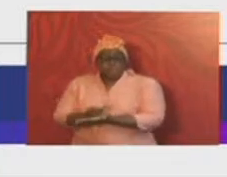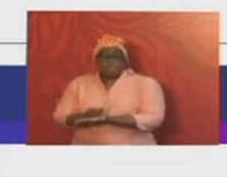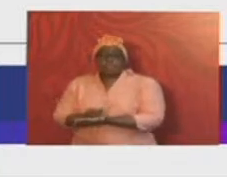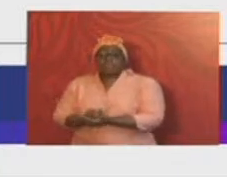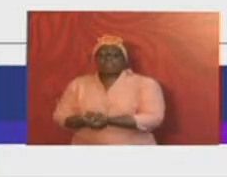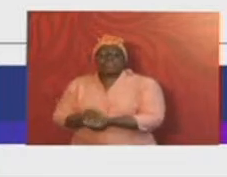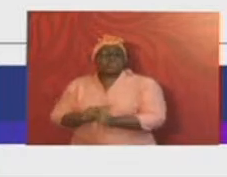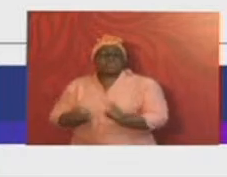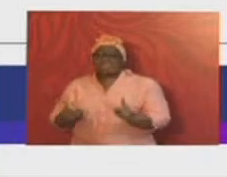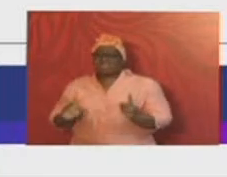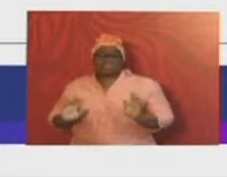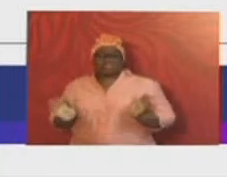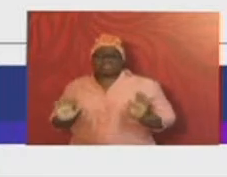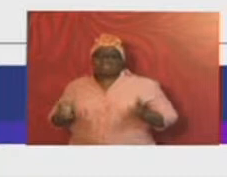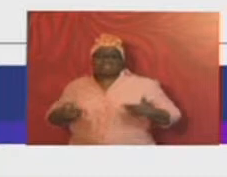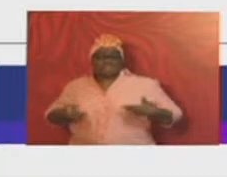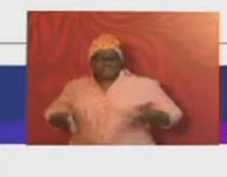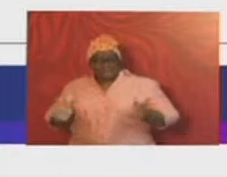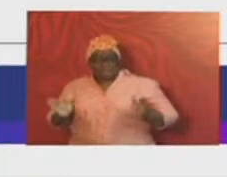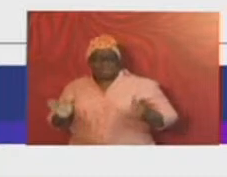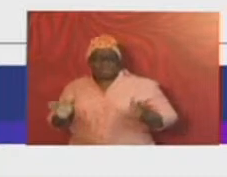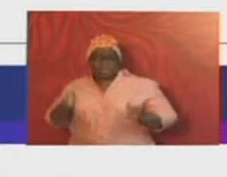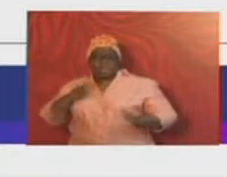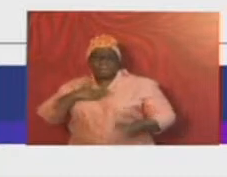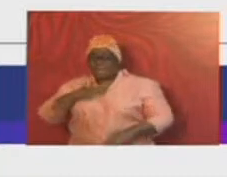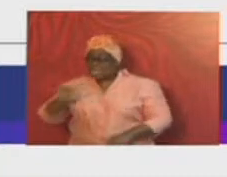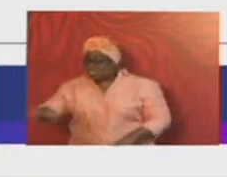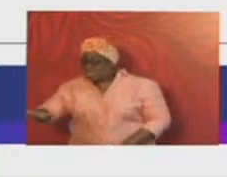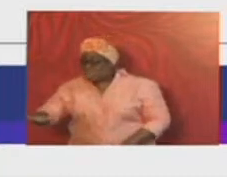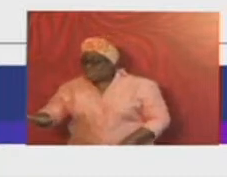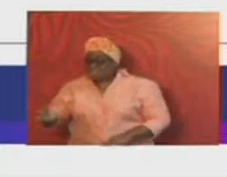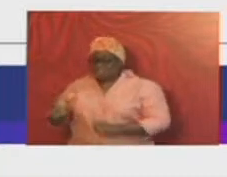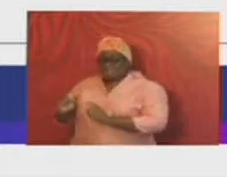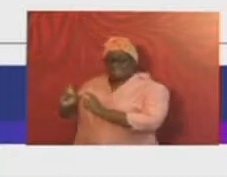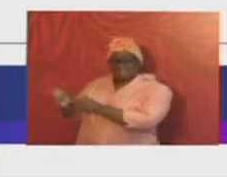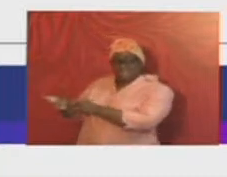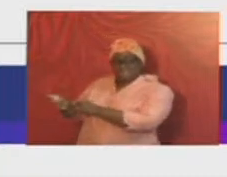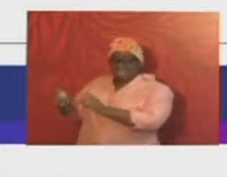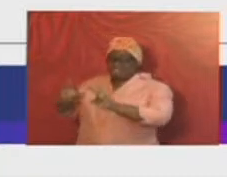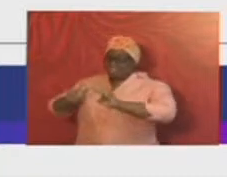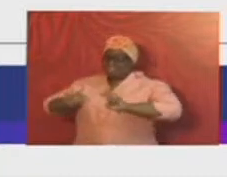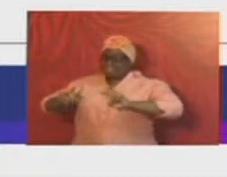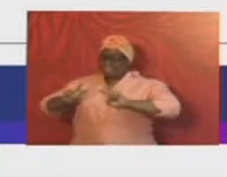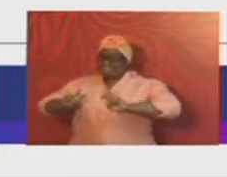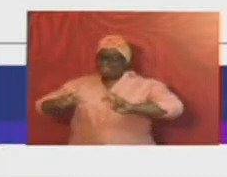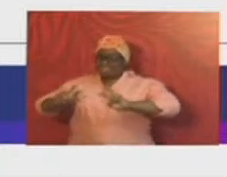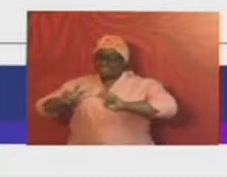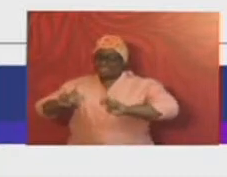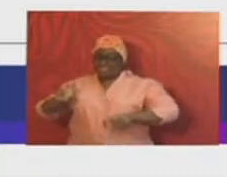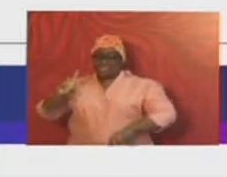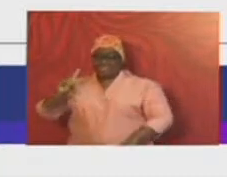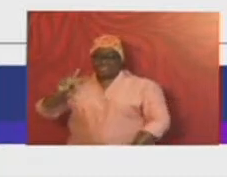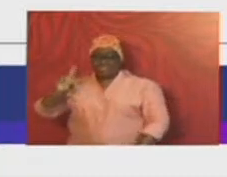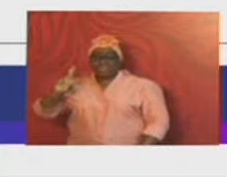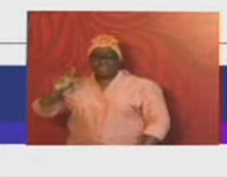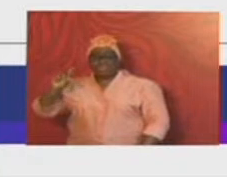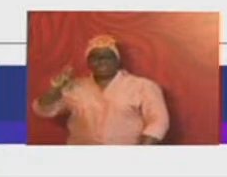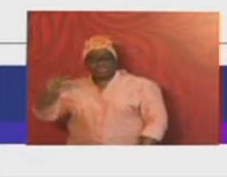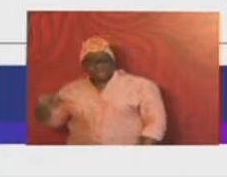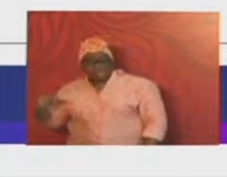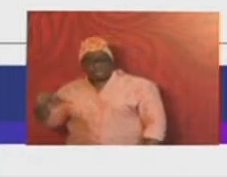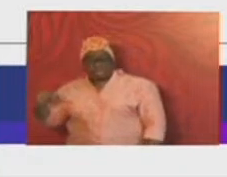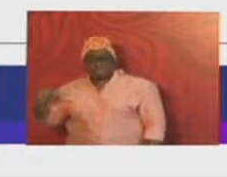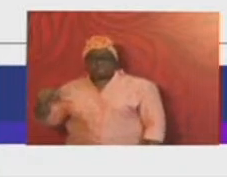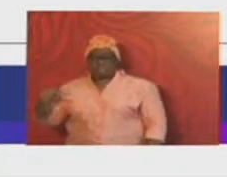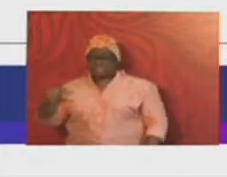them. That point is continuously being raised. And so I want the panel to address